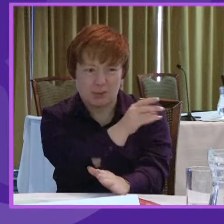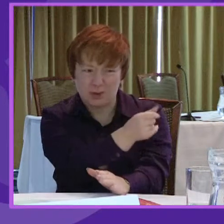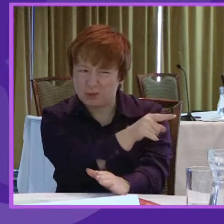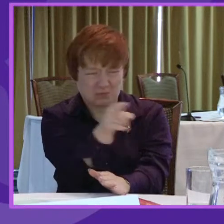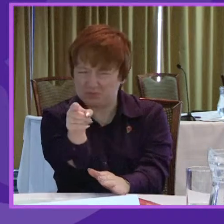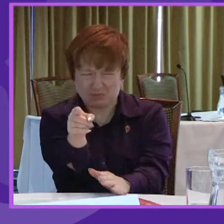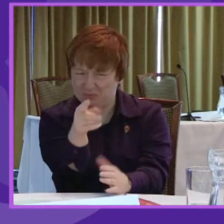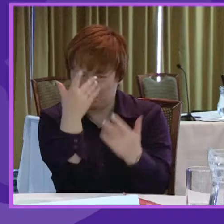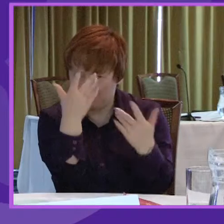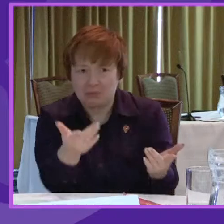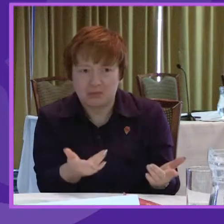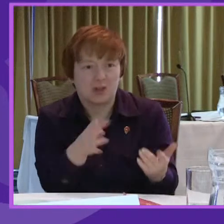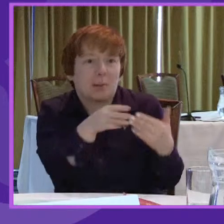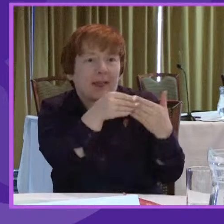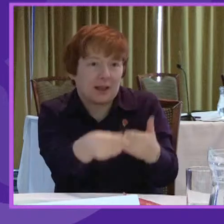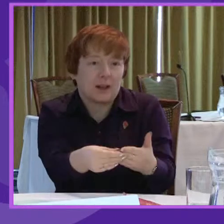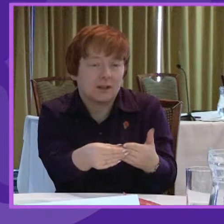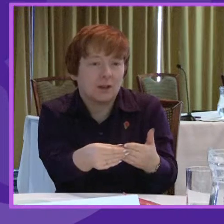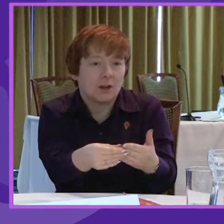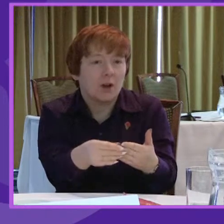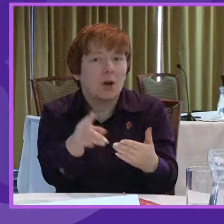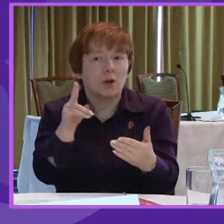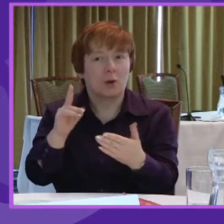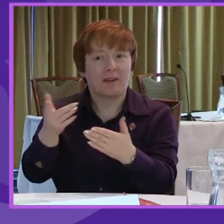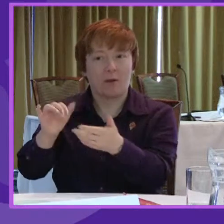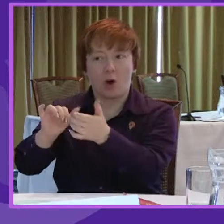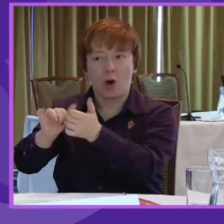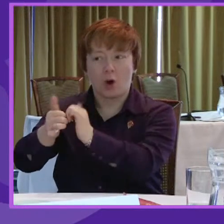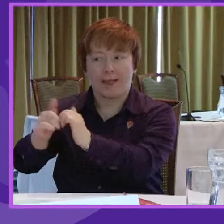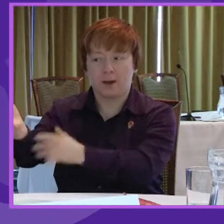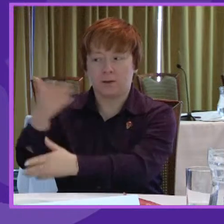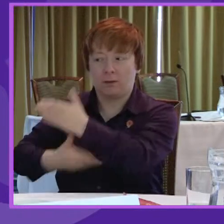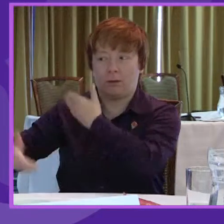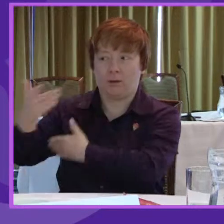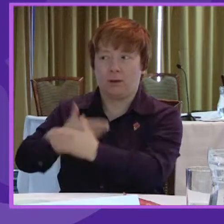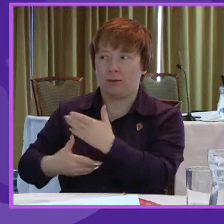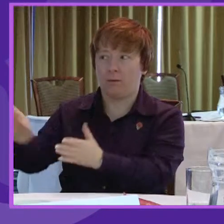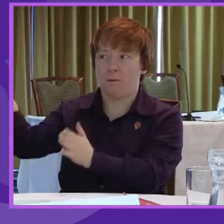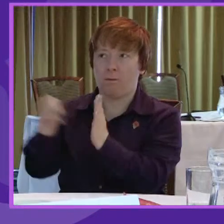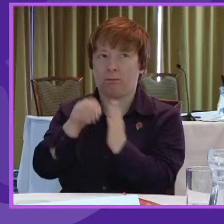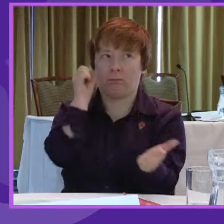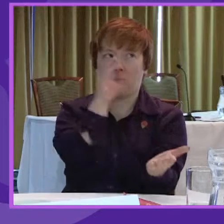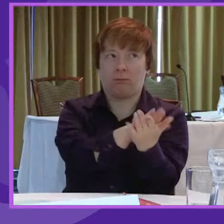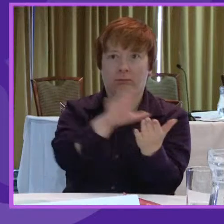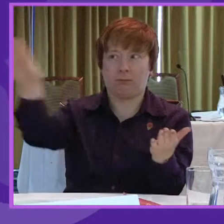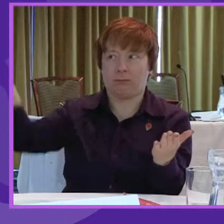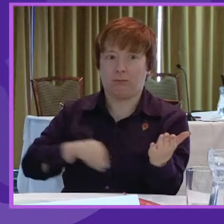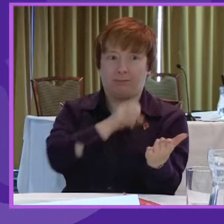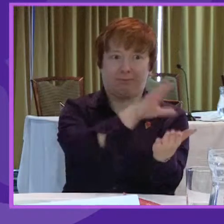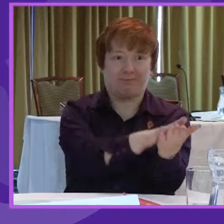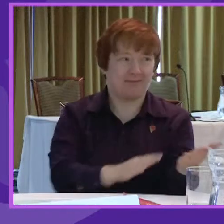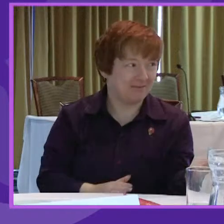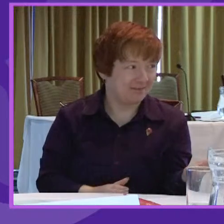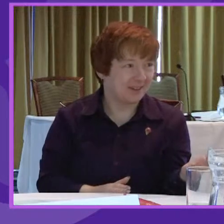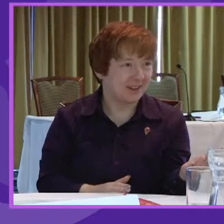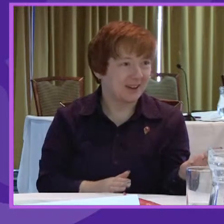I've sought thoughts and comments from some of my colleagues, and by that I mean I've heavily plagiarised what they said to me and put it on some slides.